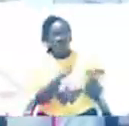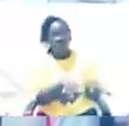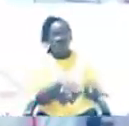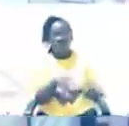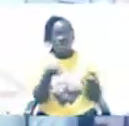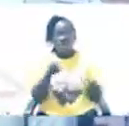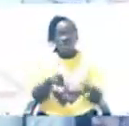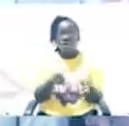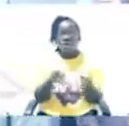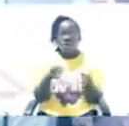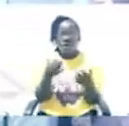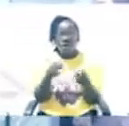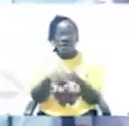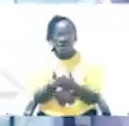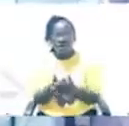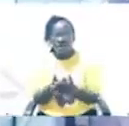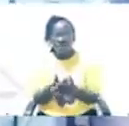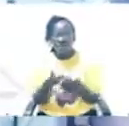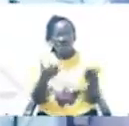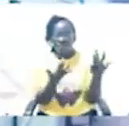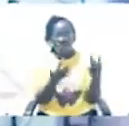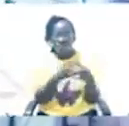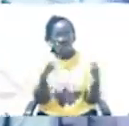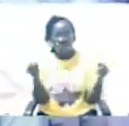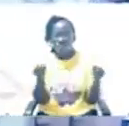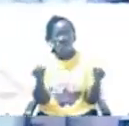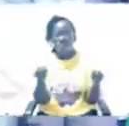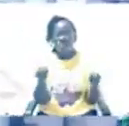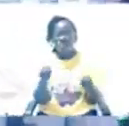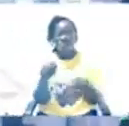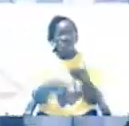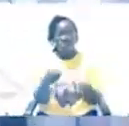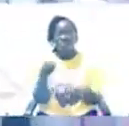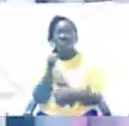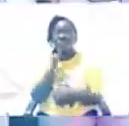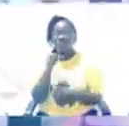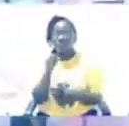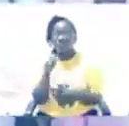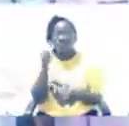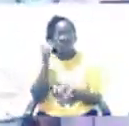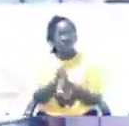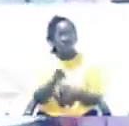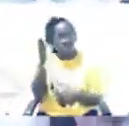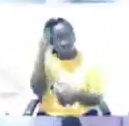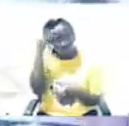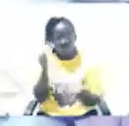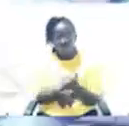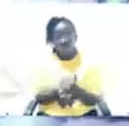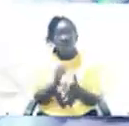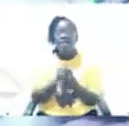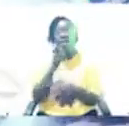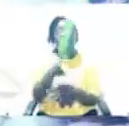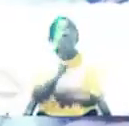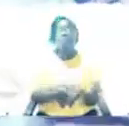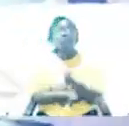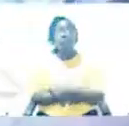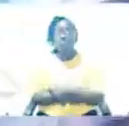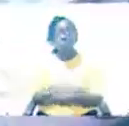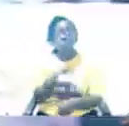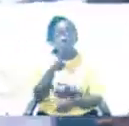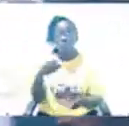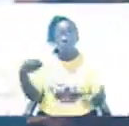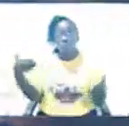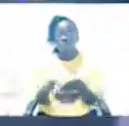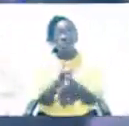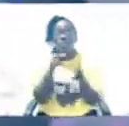situation is. Guess what? After tonight, you are brand new man.